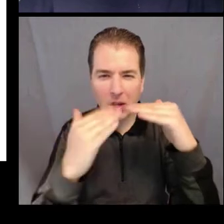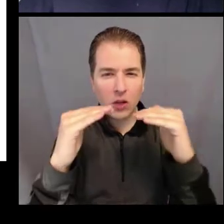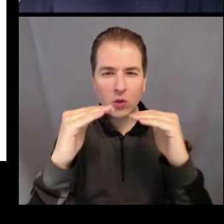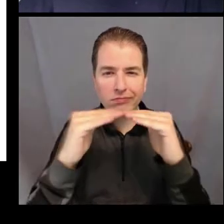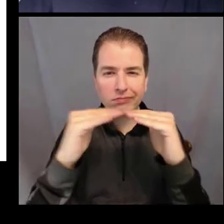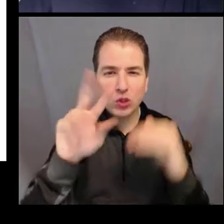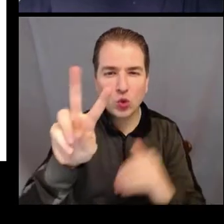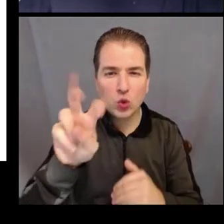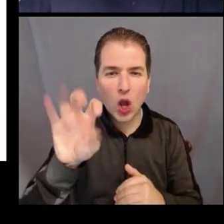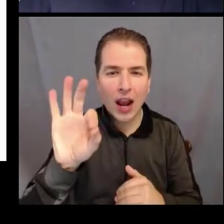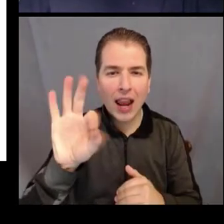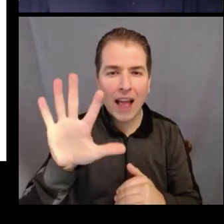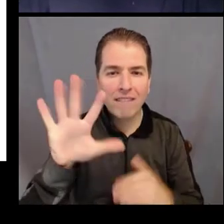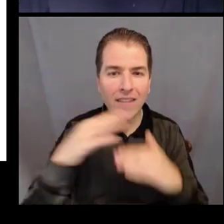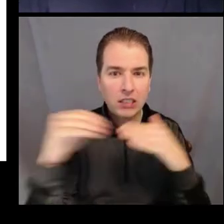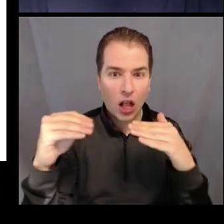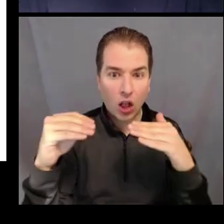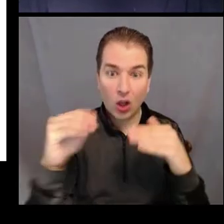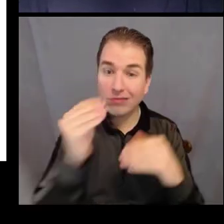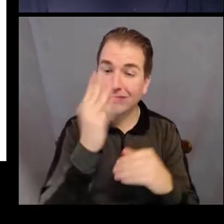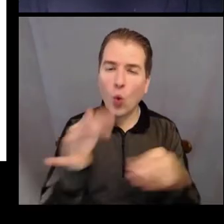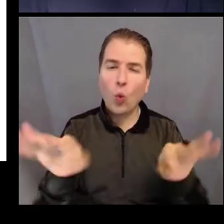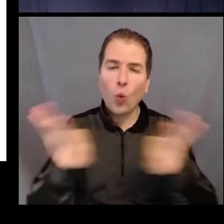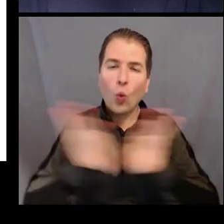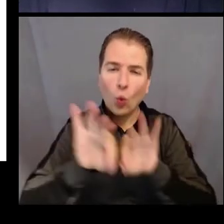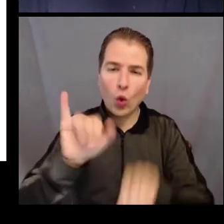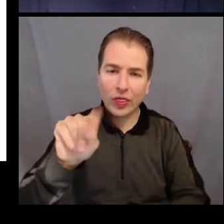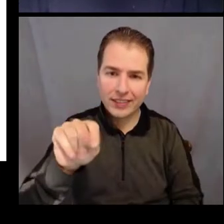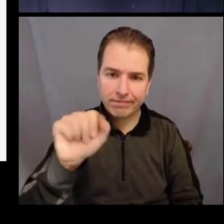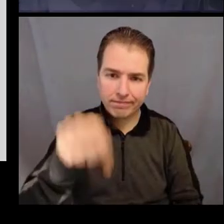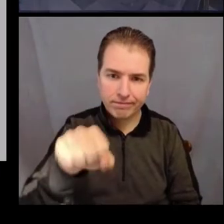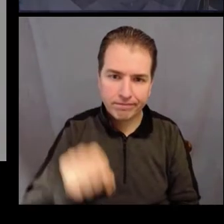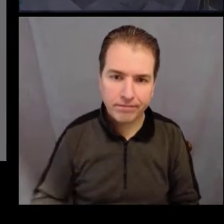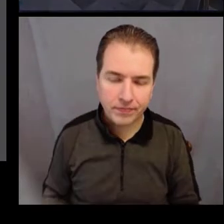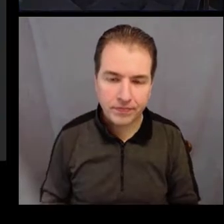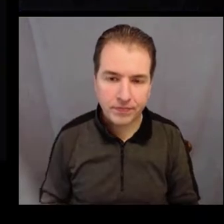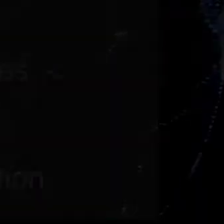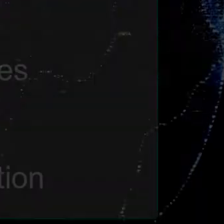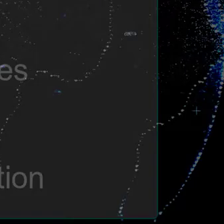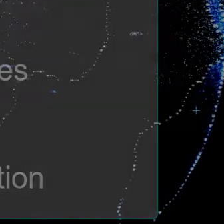it's $295. It's worth every single penny.